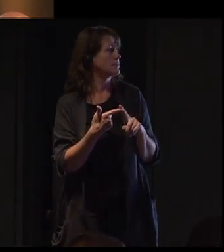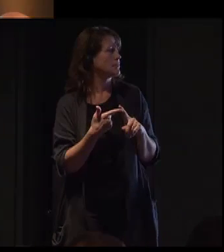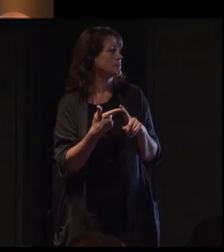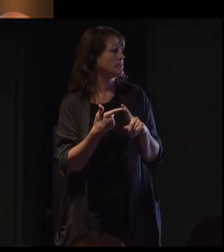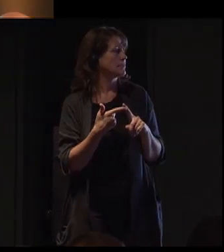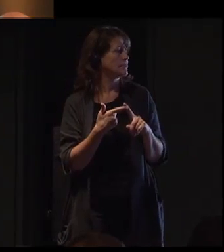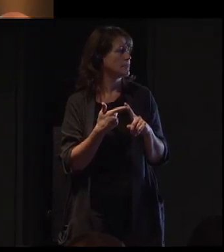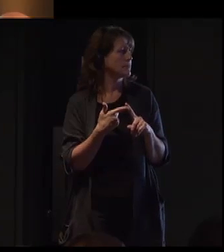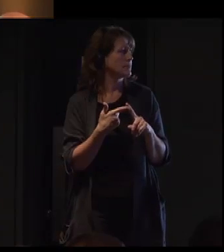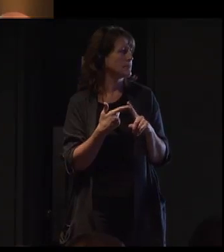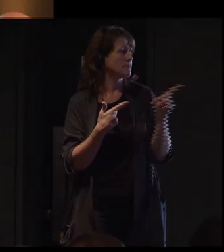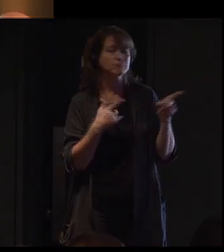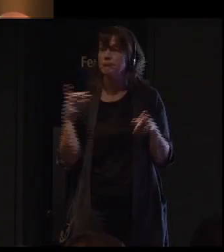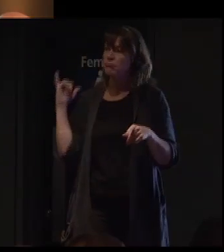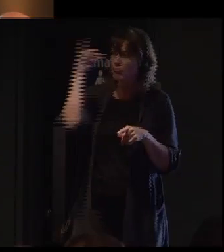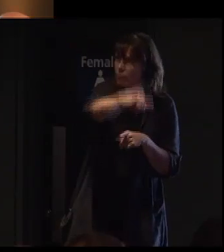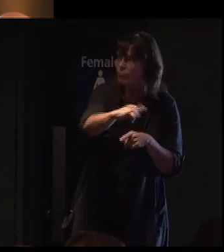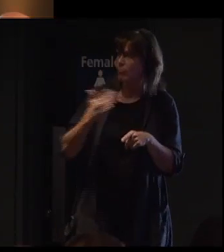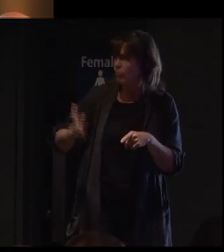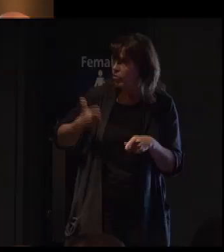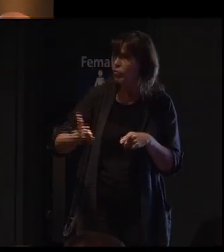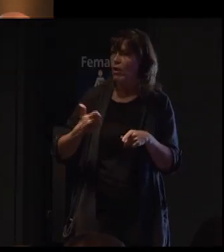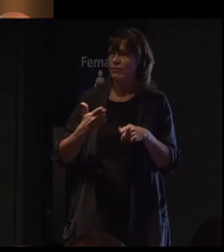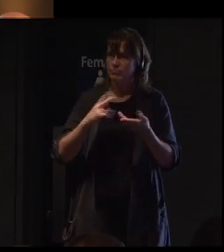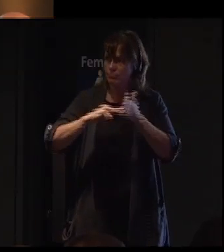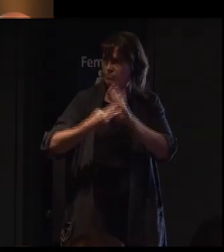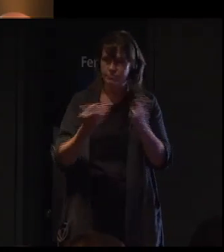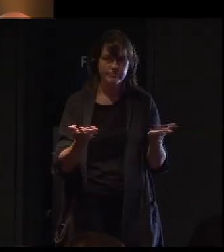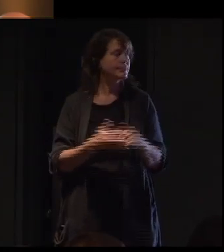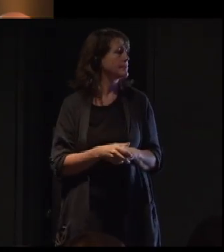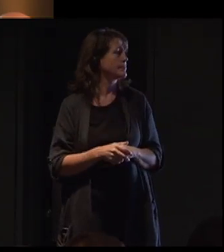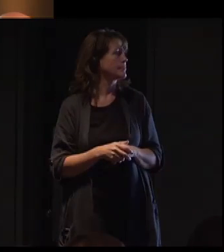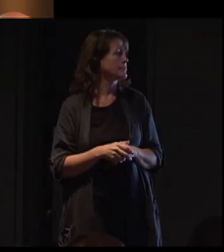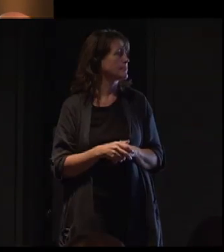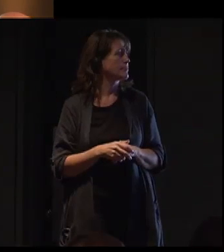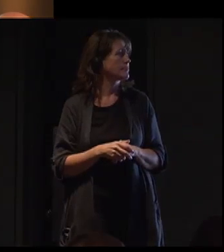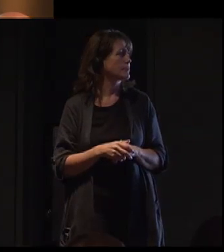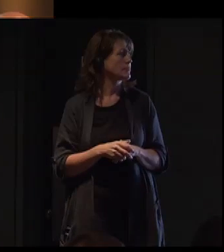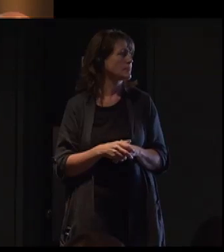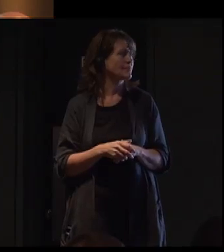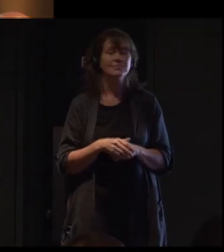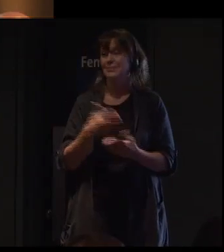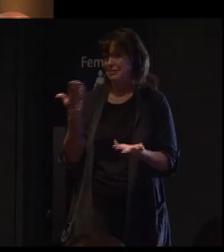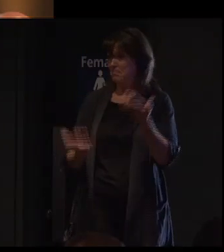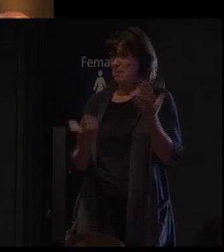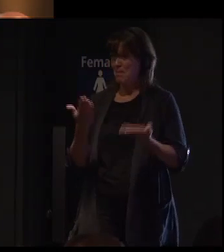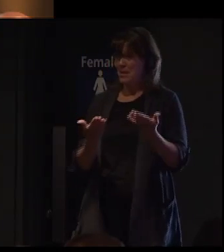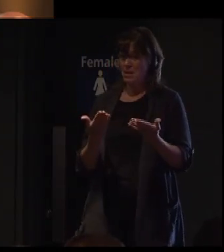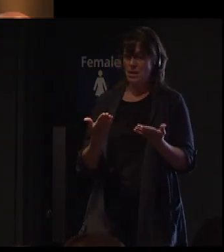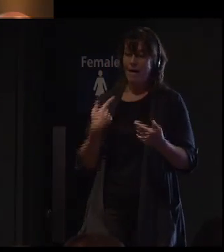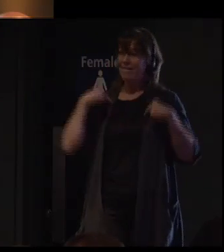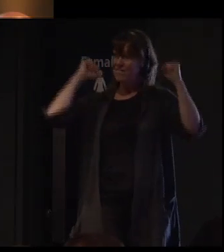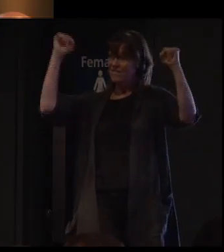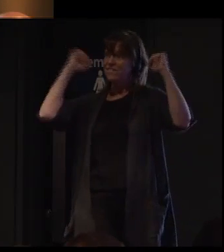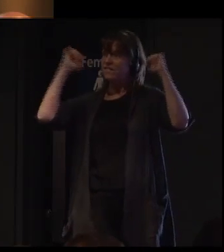and travel arrangements. Now, sometimes away fans decide to stay several days in